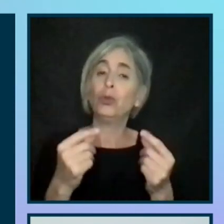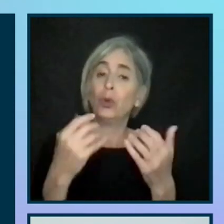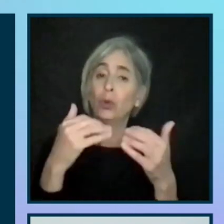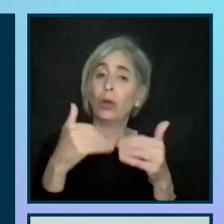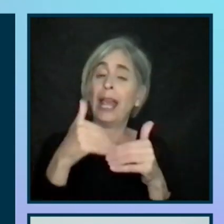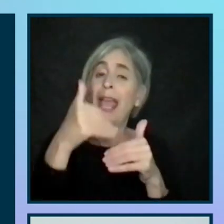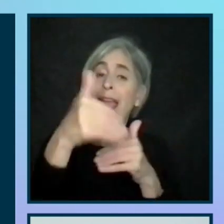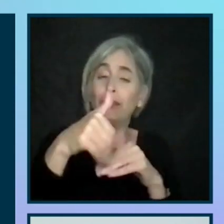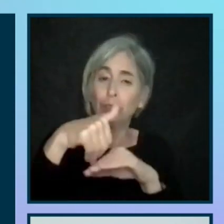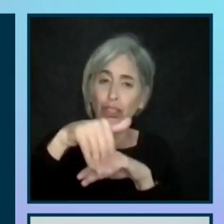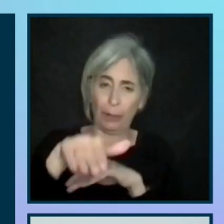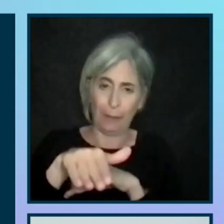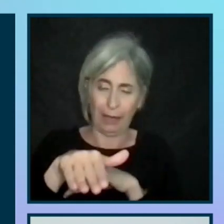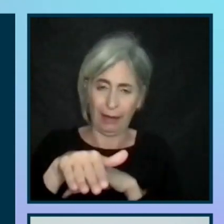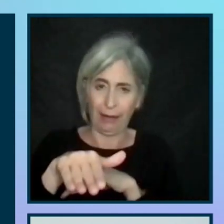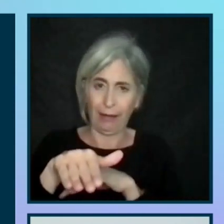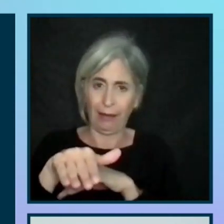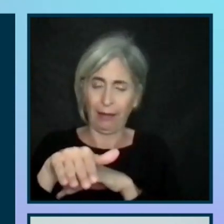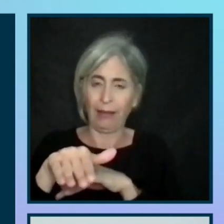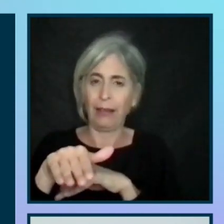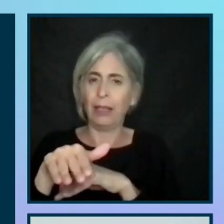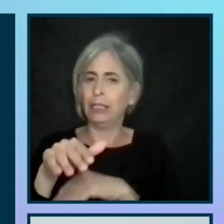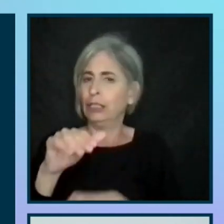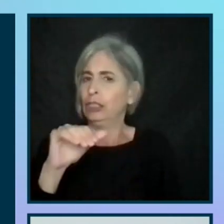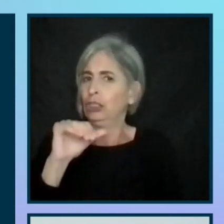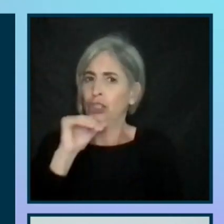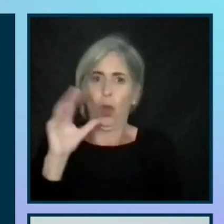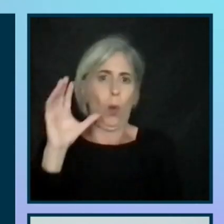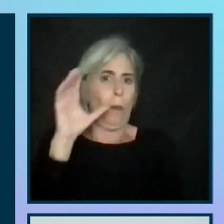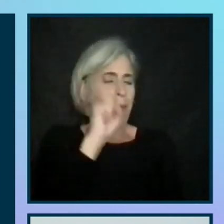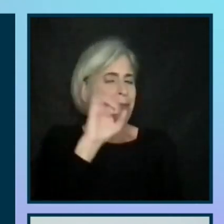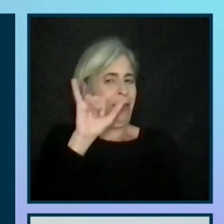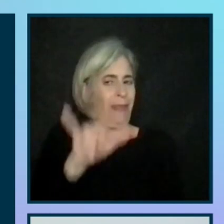shipping. So don't miss this stage.